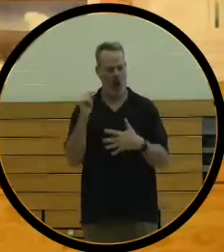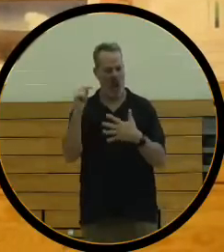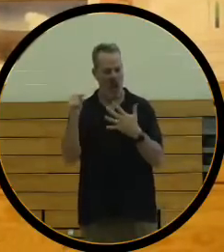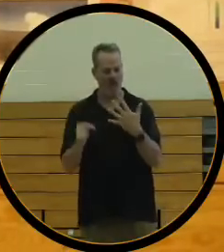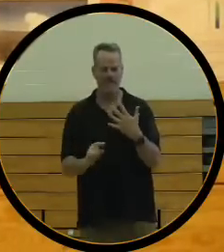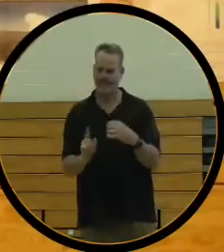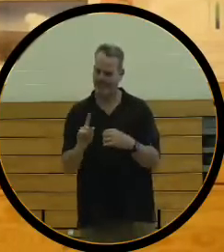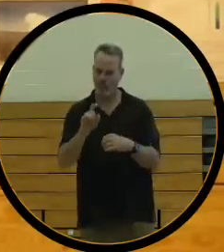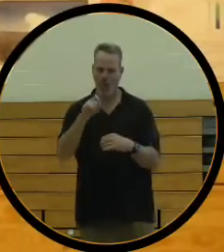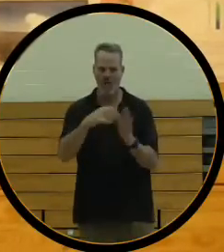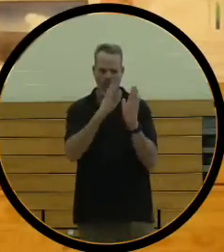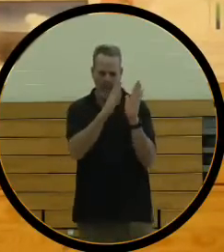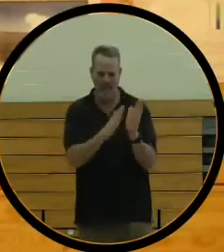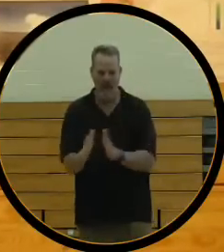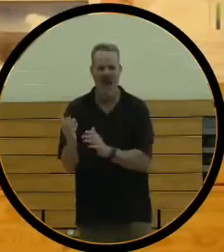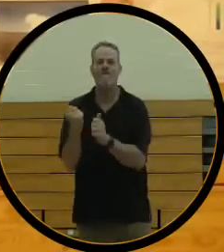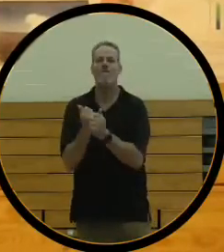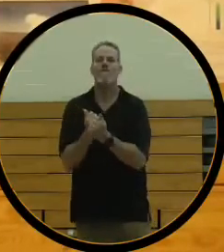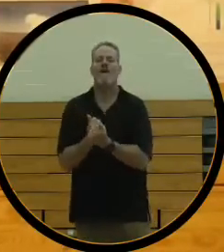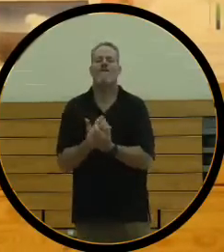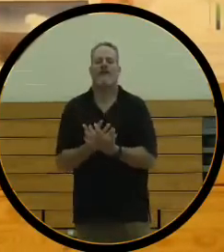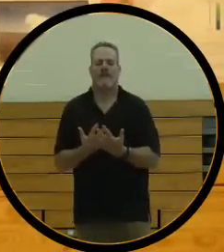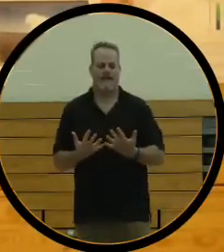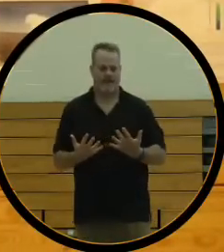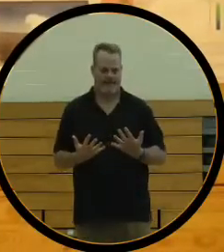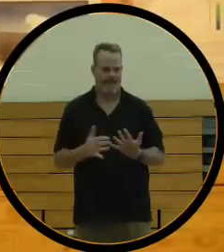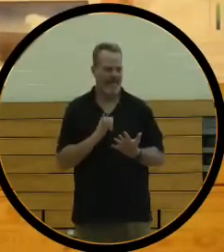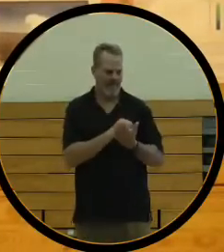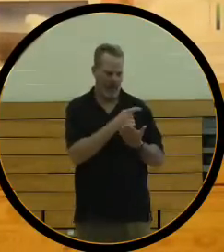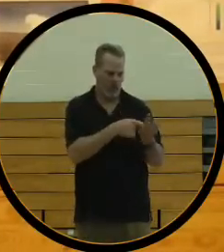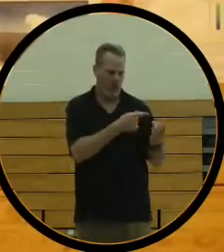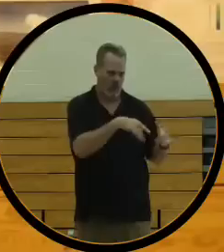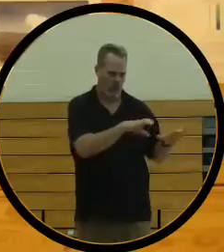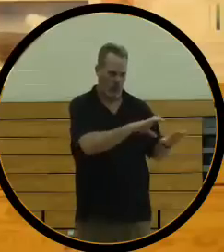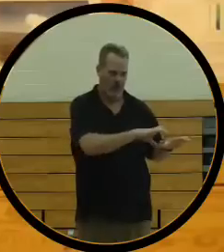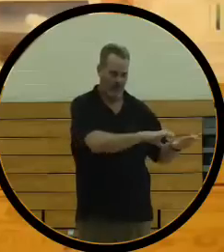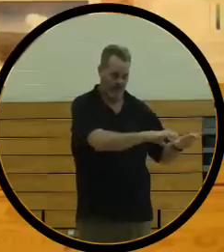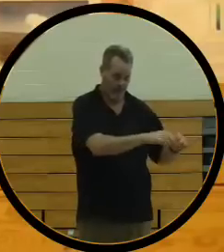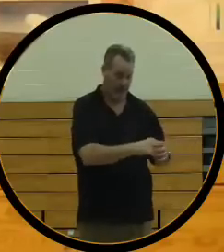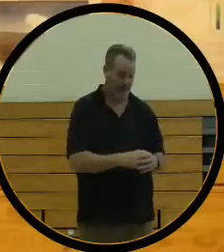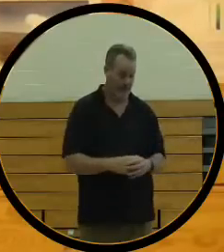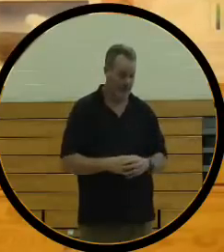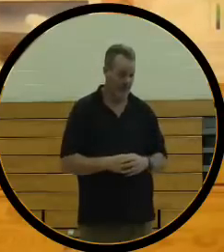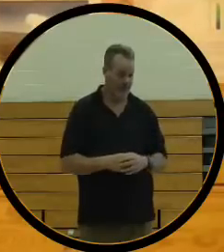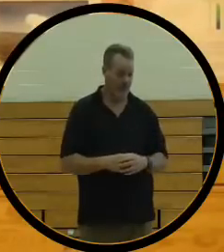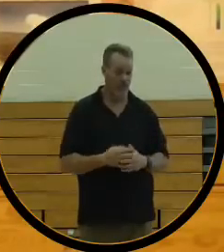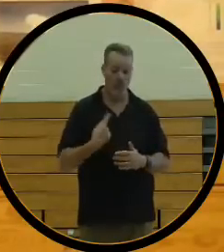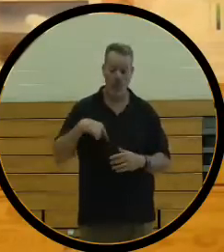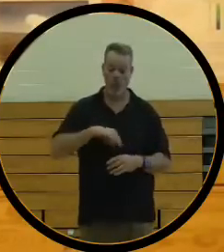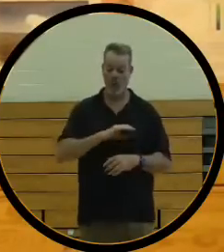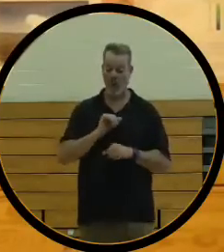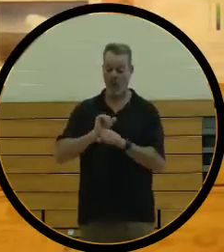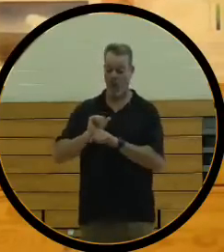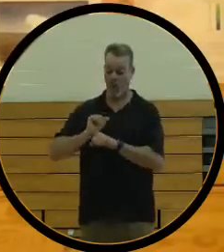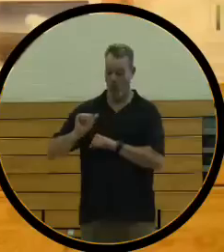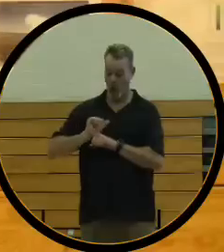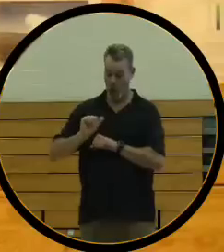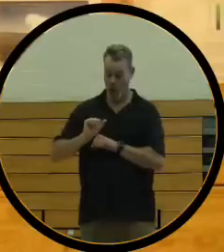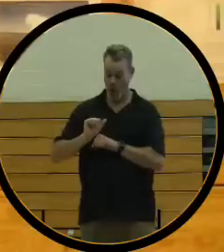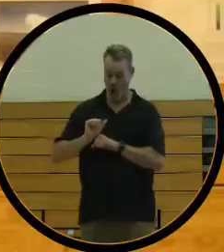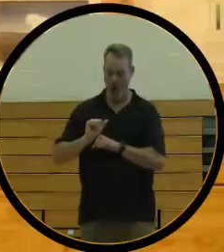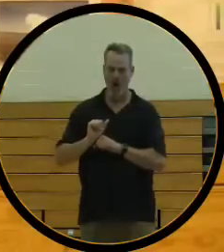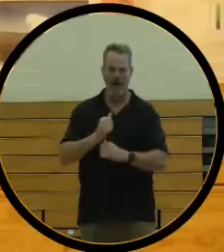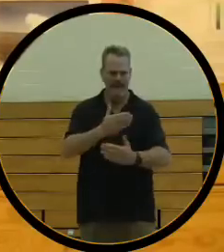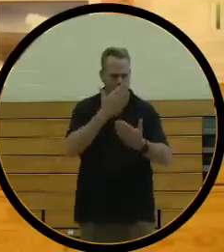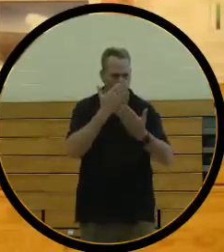have to plan for everything, and that's what they're doing. And, you know, so we will work, and, you know, it's really